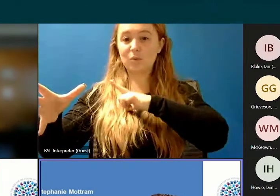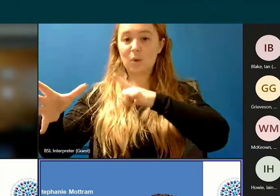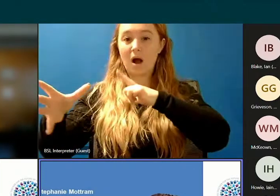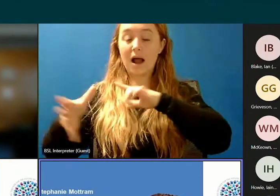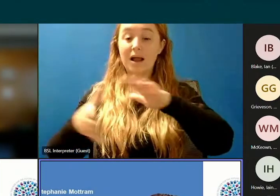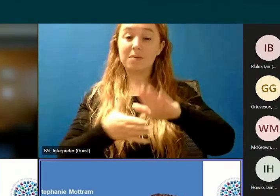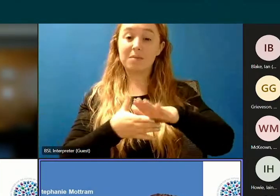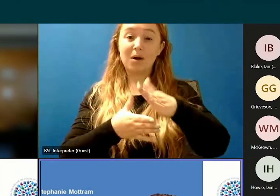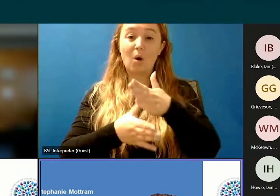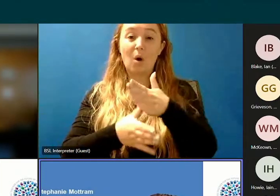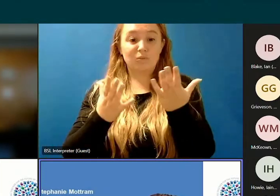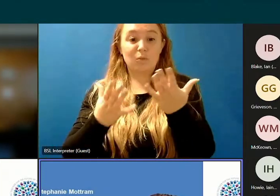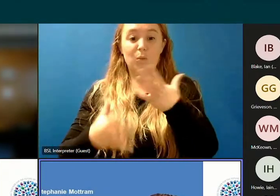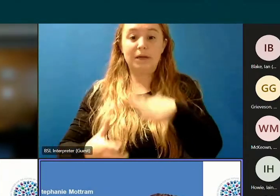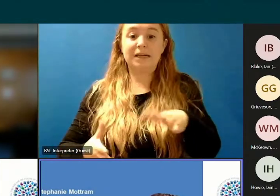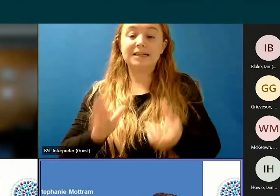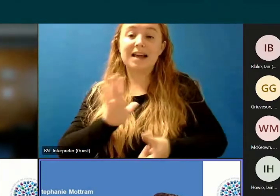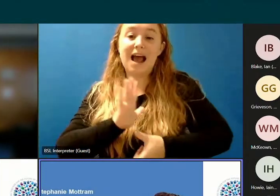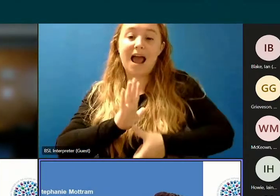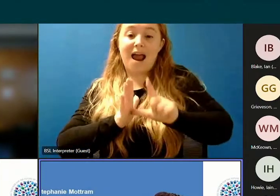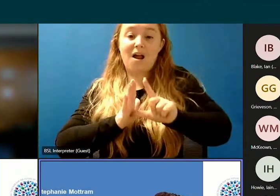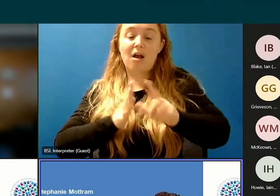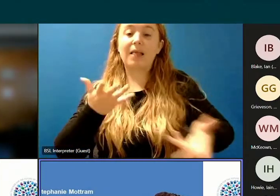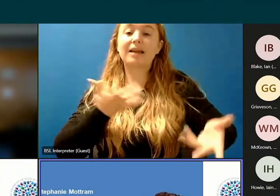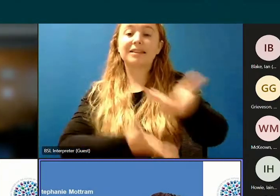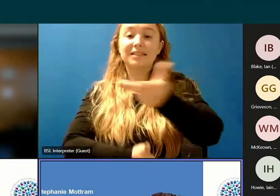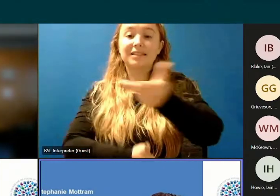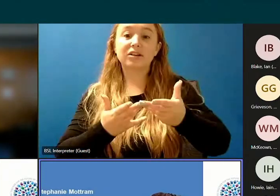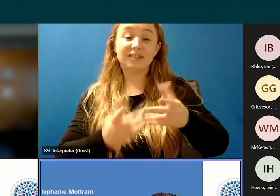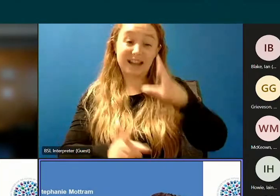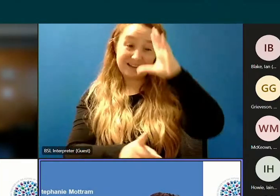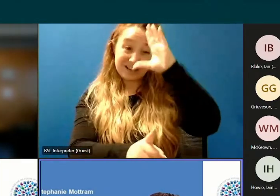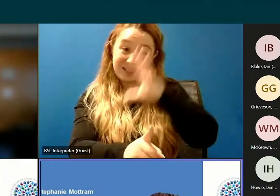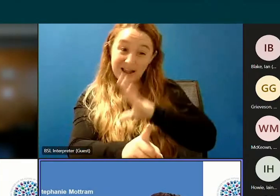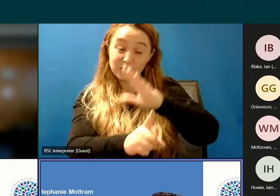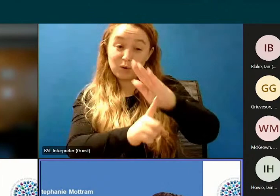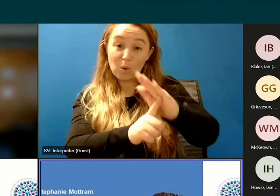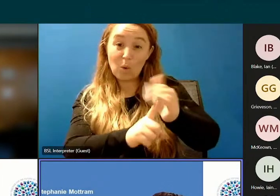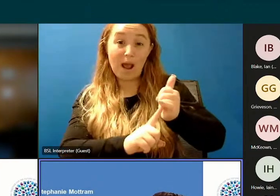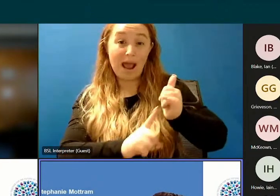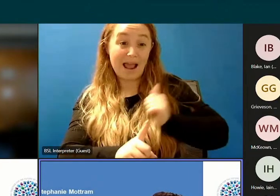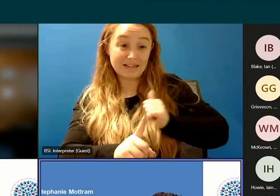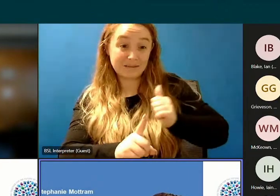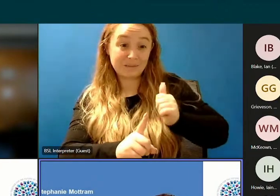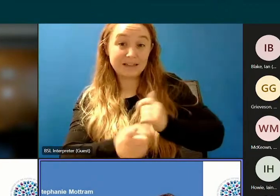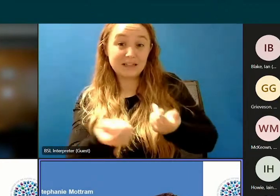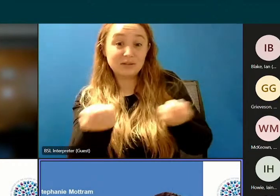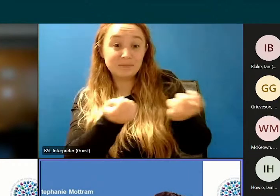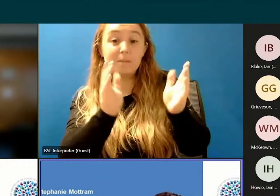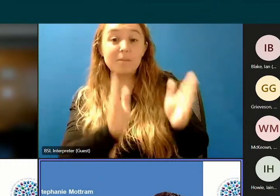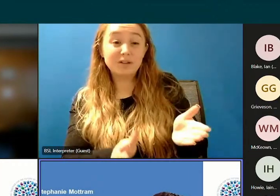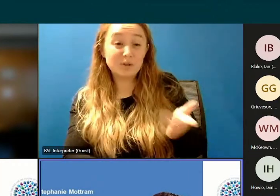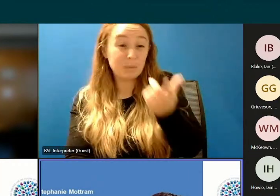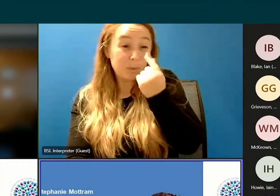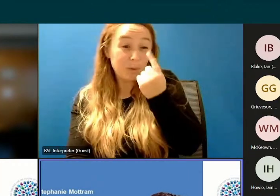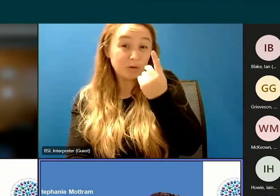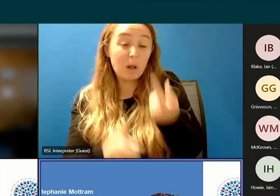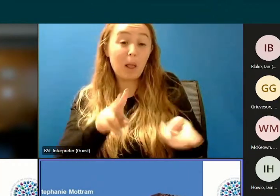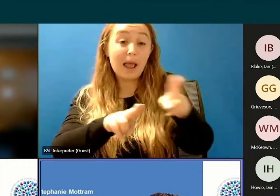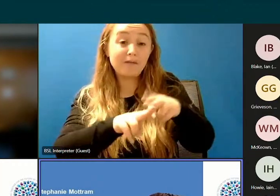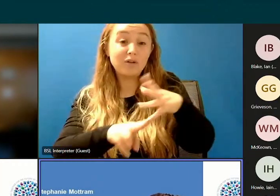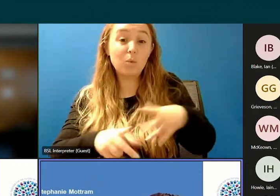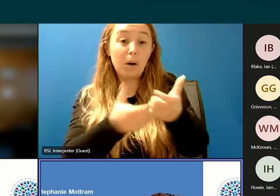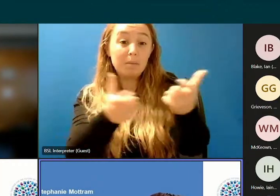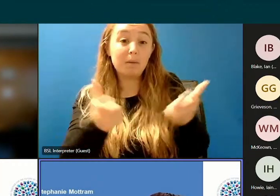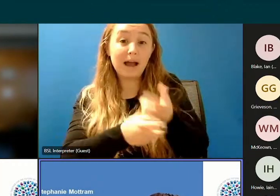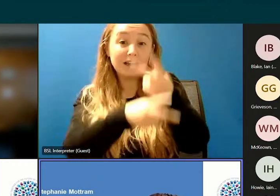about and be as honest with people to manage expectations that the likelihood you will have to wait for a package of care if it's